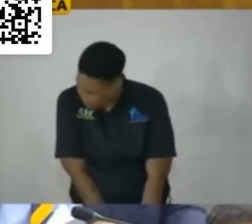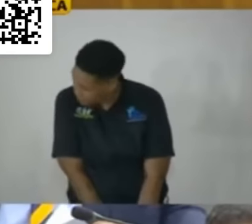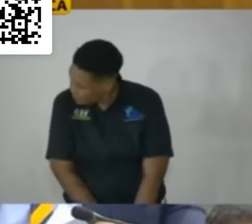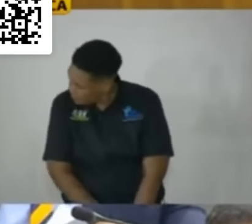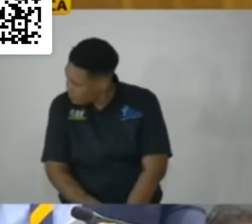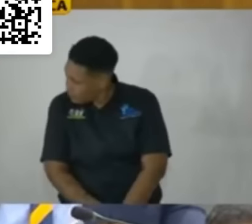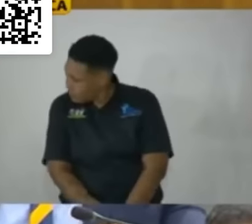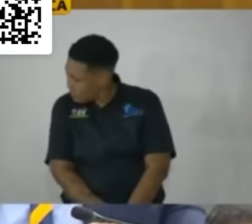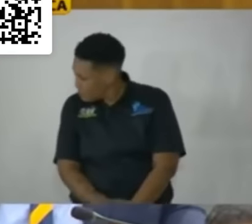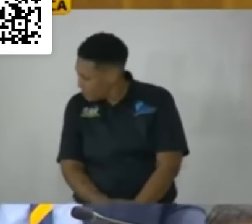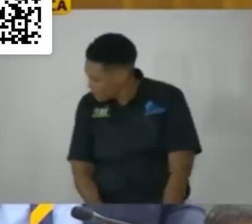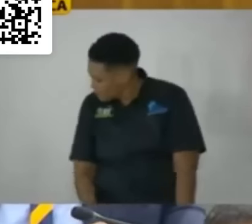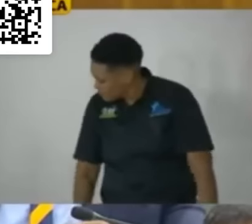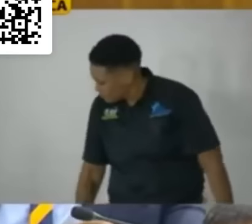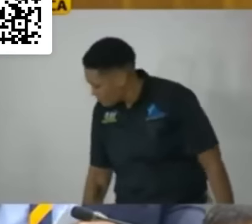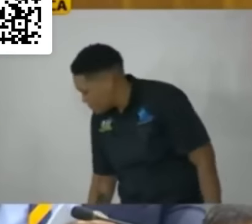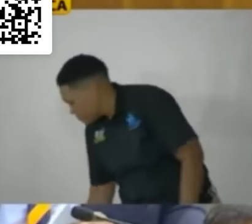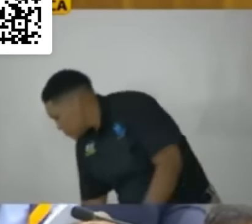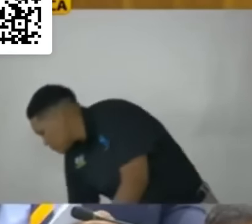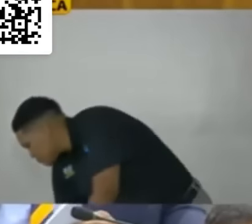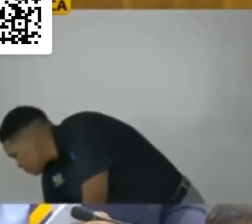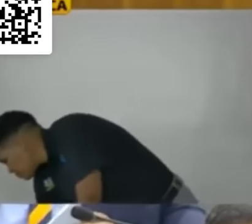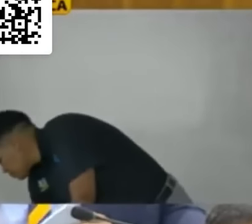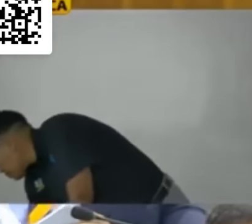It is clear